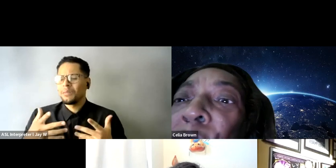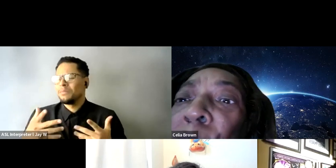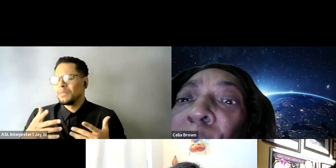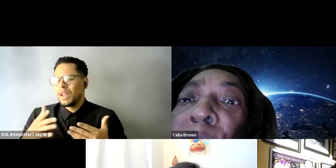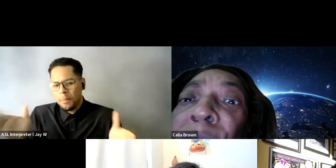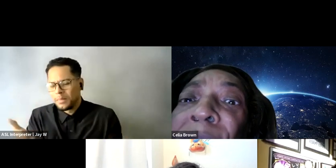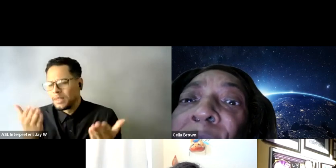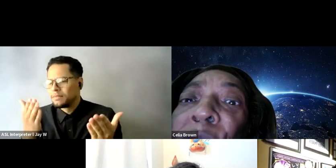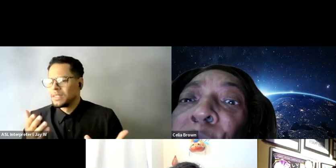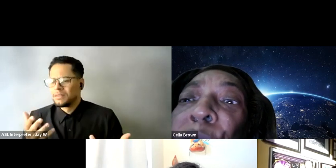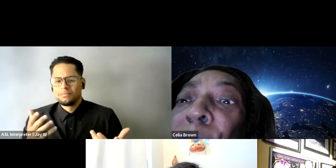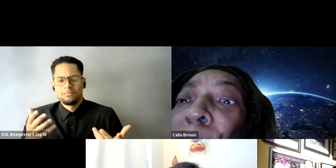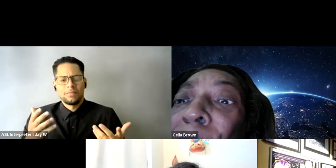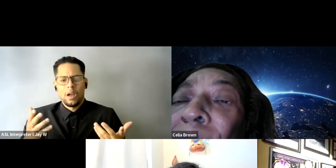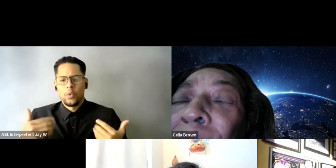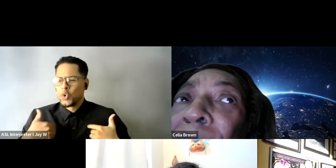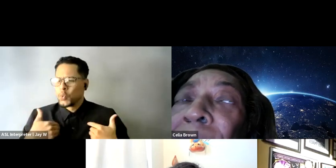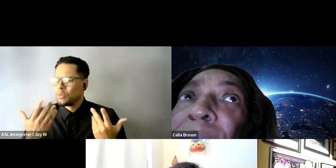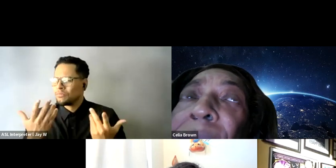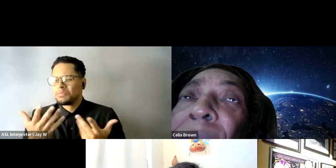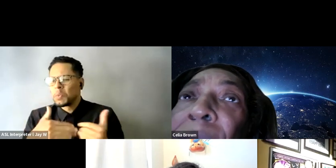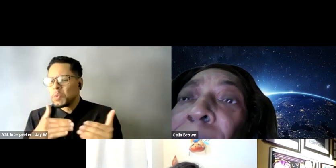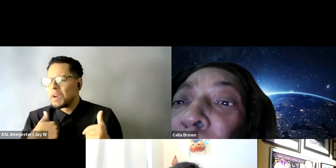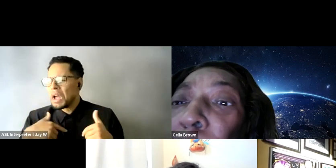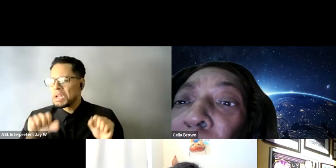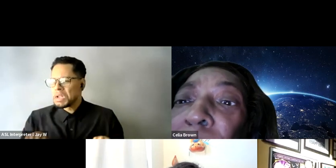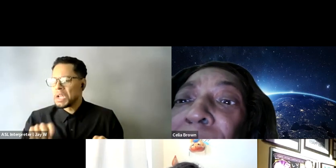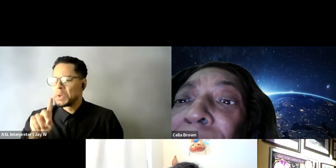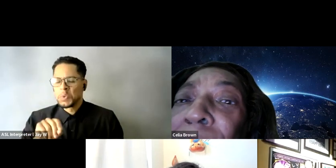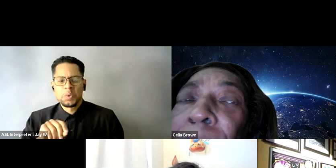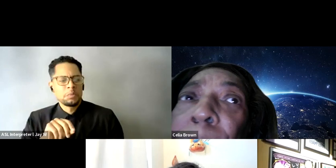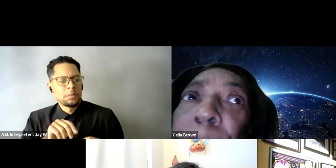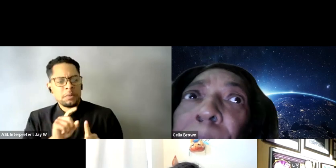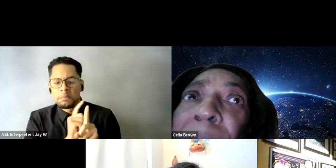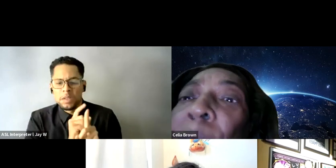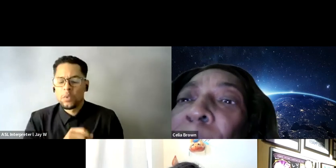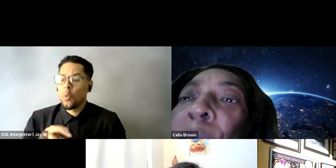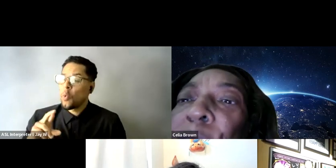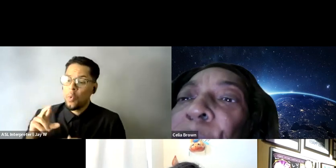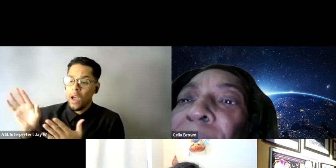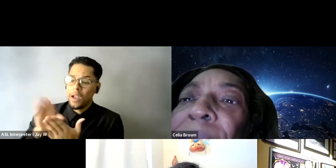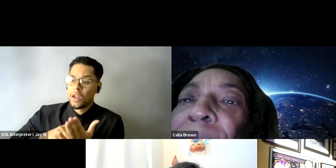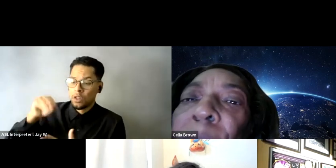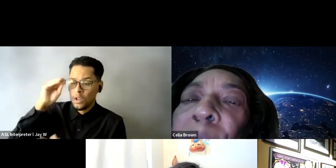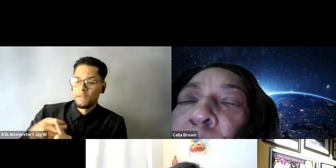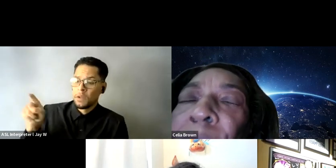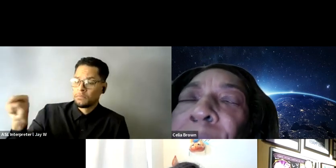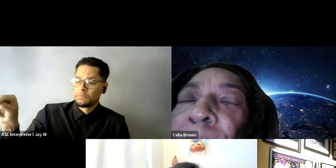can do, and also if I can learn from young people, I want to do that.